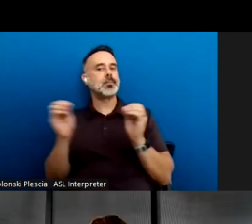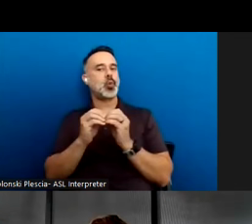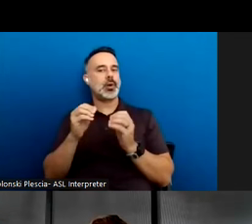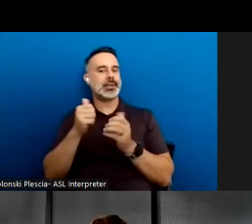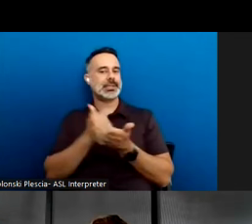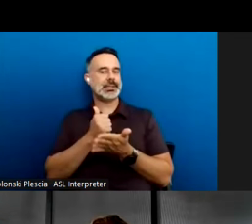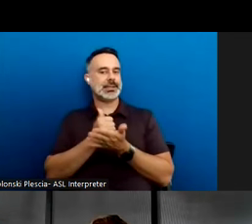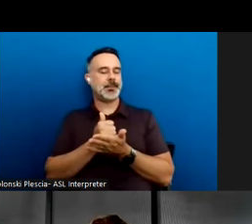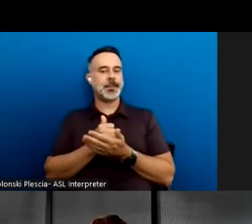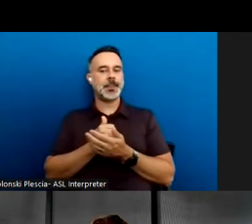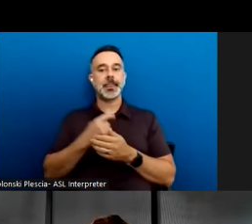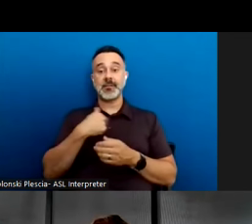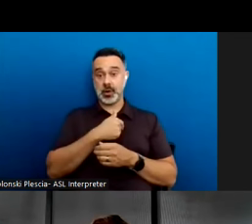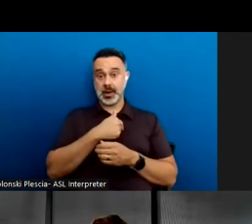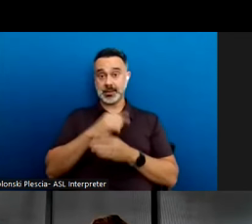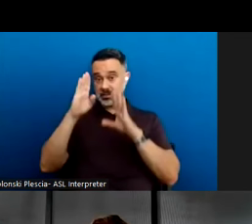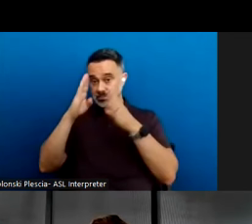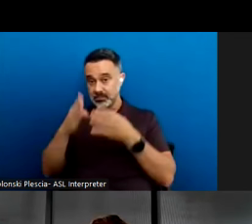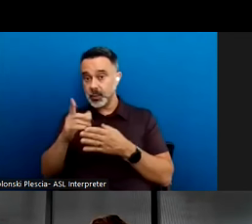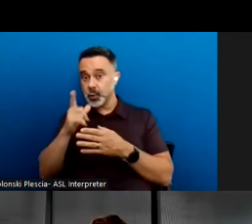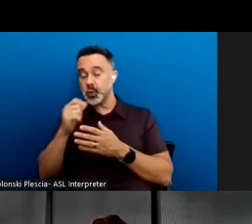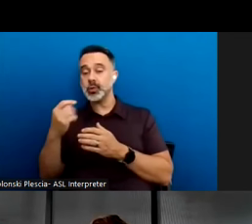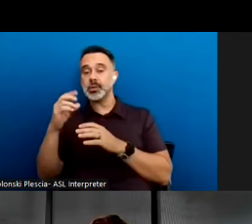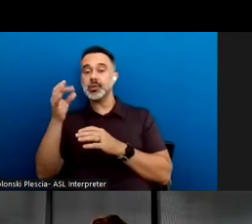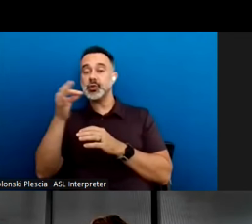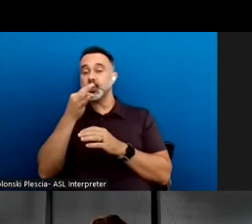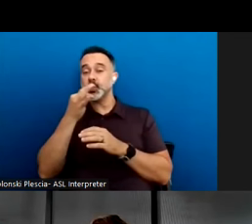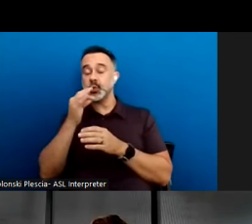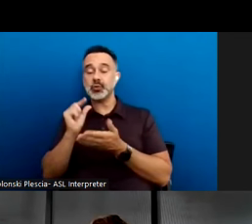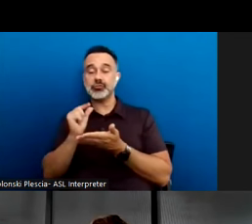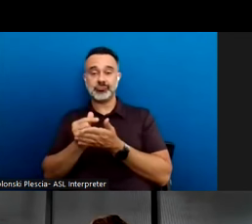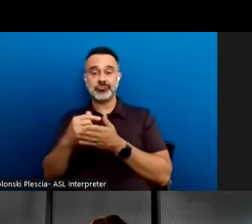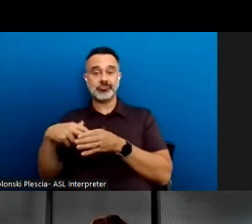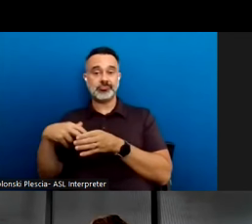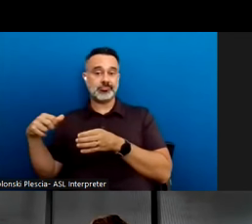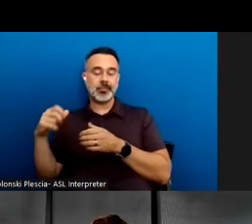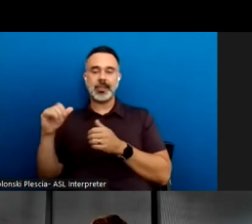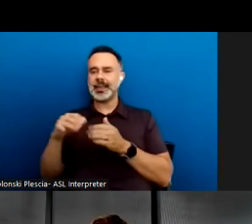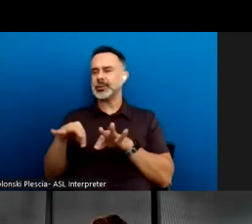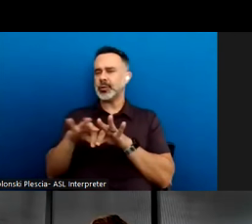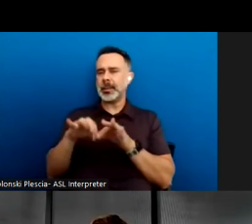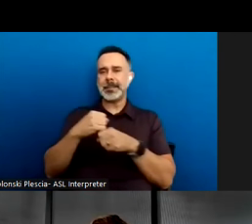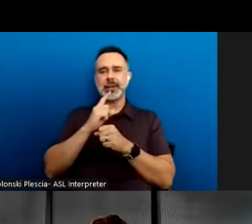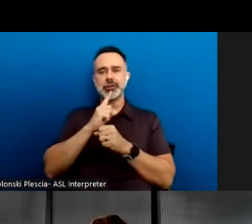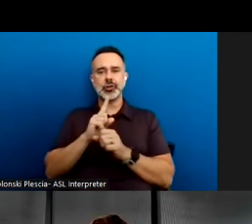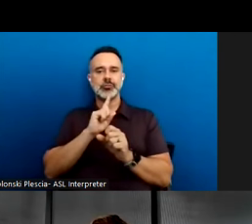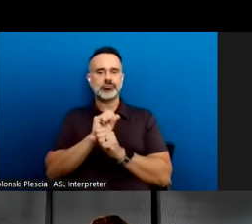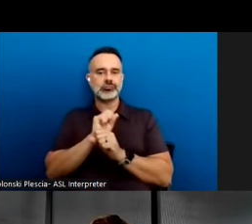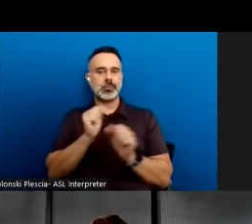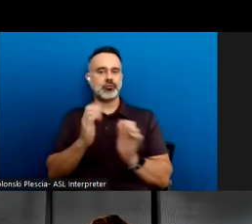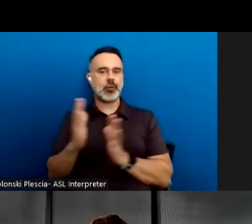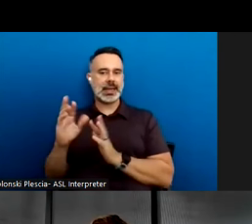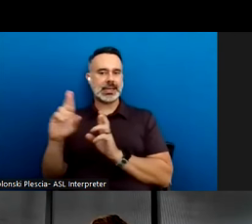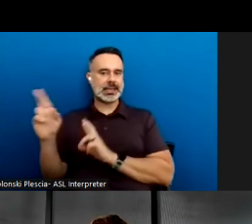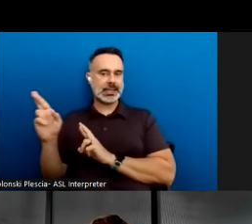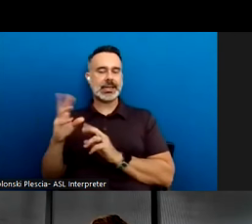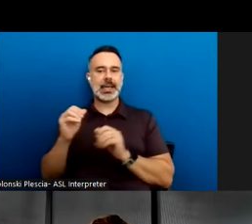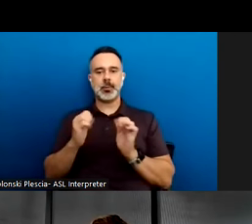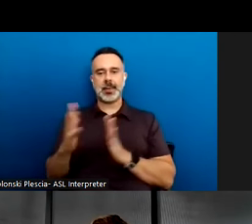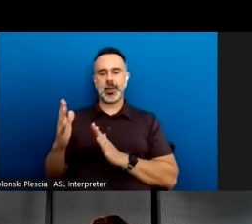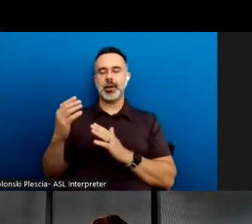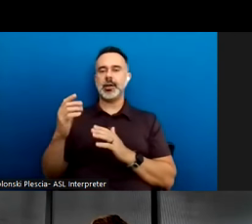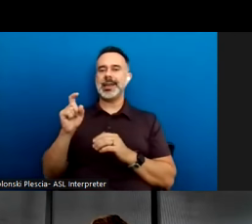on those students who are about to exit, this was a critical piece of just making sure they were ready and prepared and needed those customized